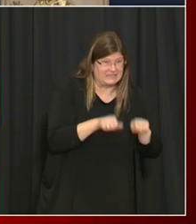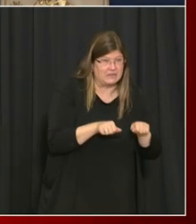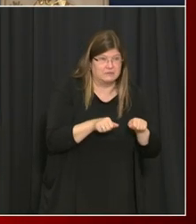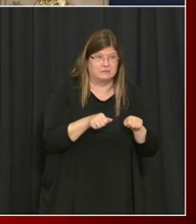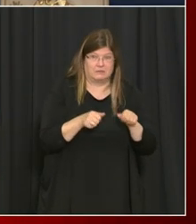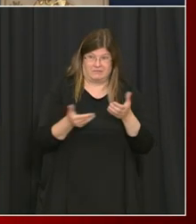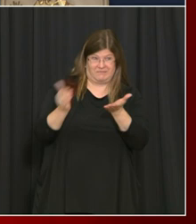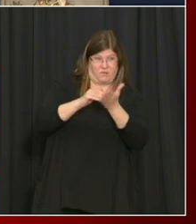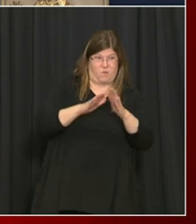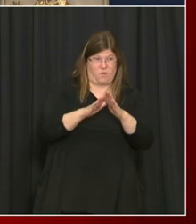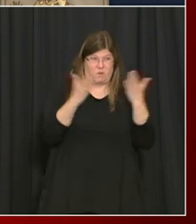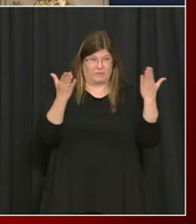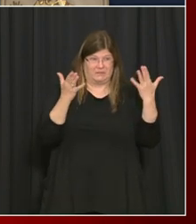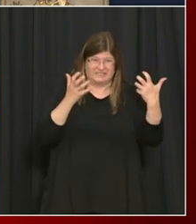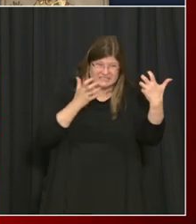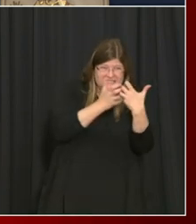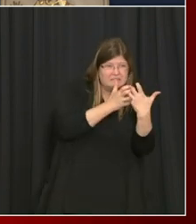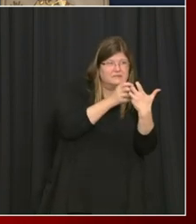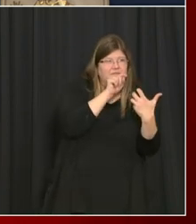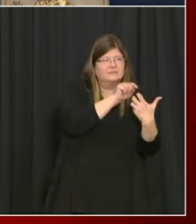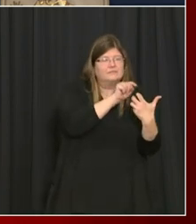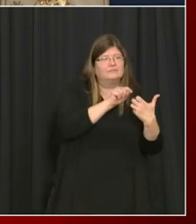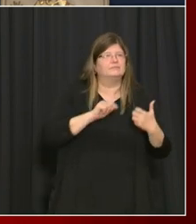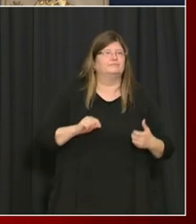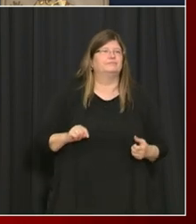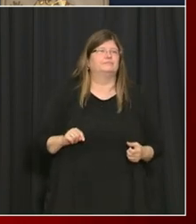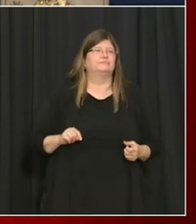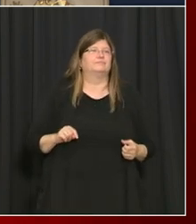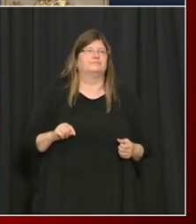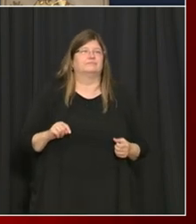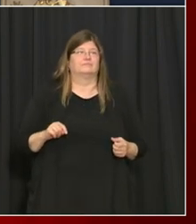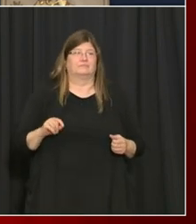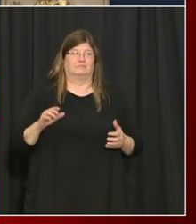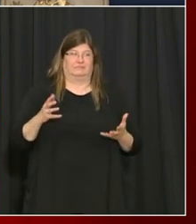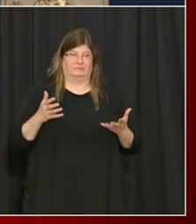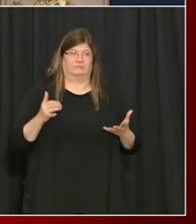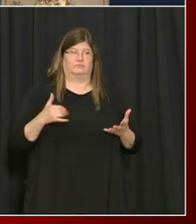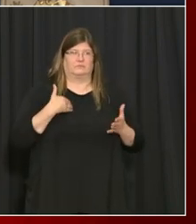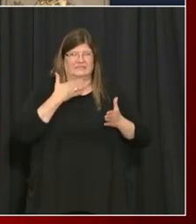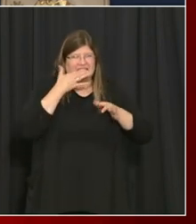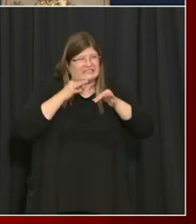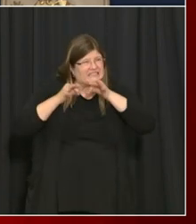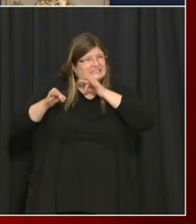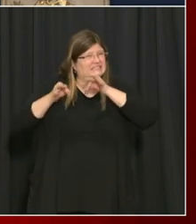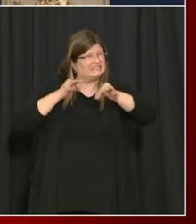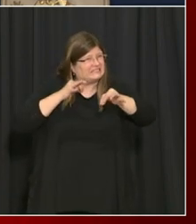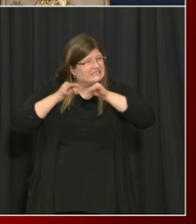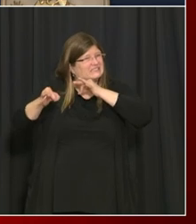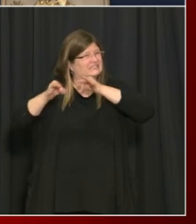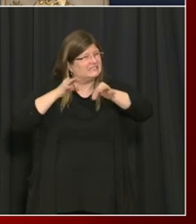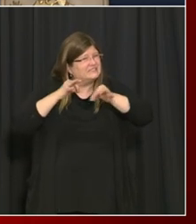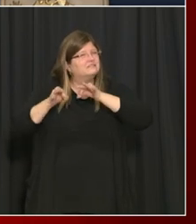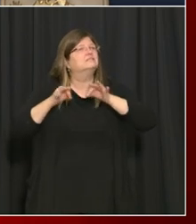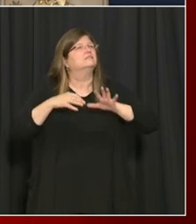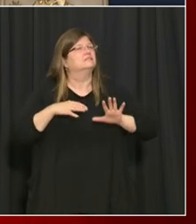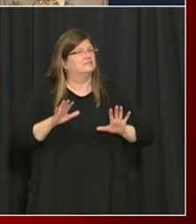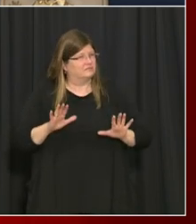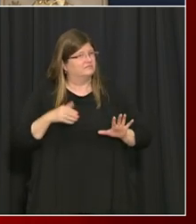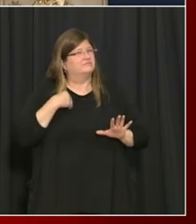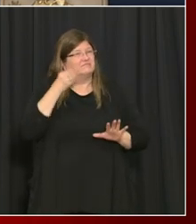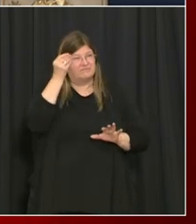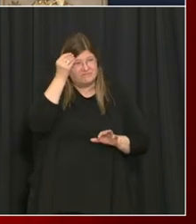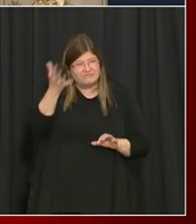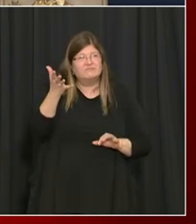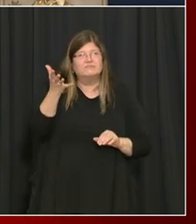be accommodated. So that's been well explained. And let me say a note about